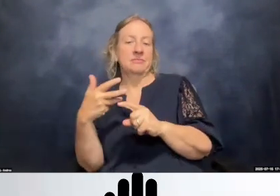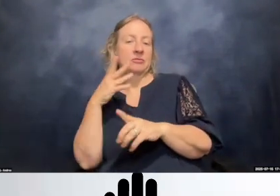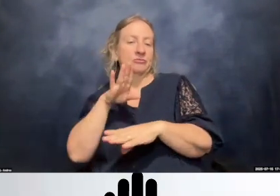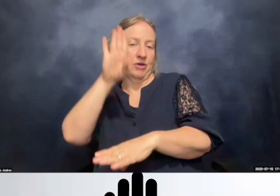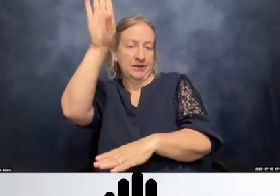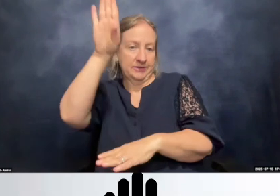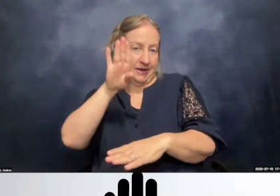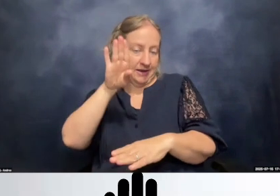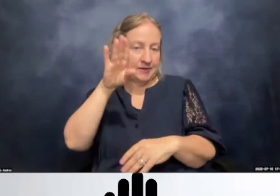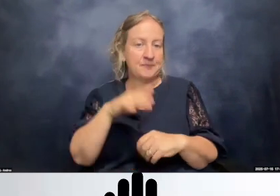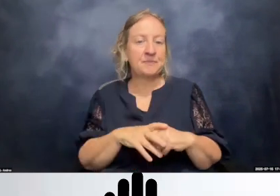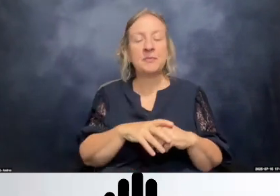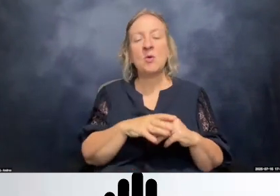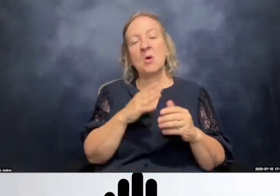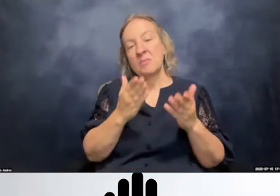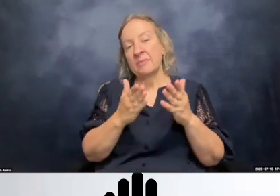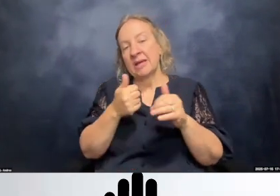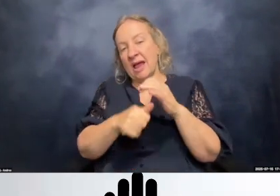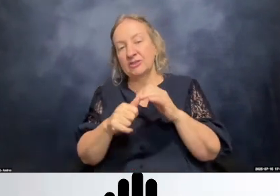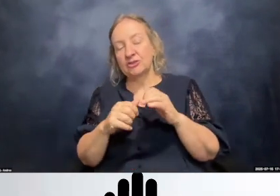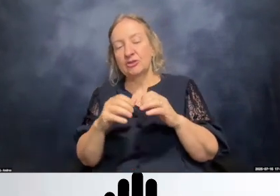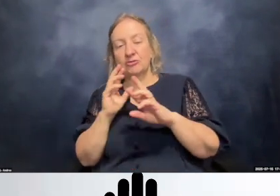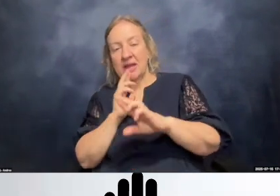If you are joining by phone, please press